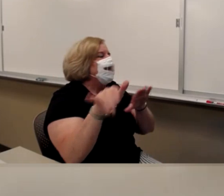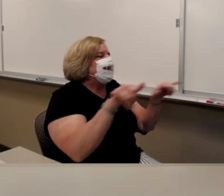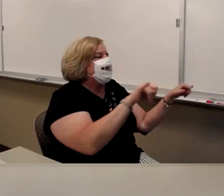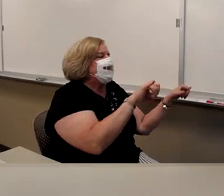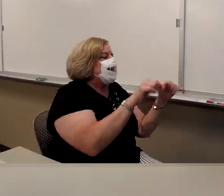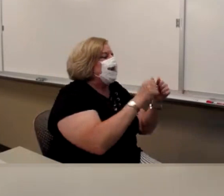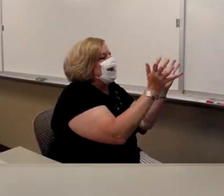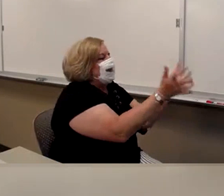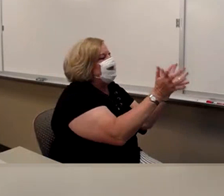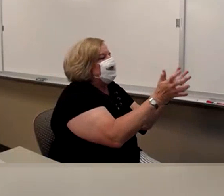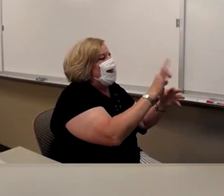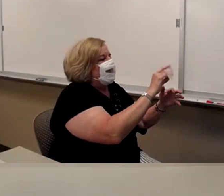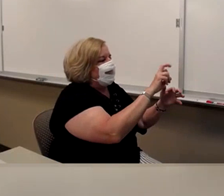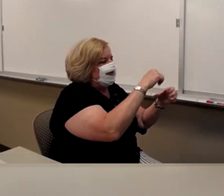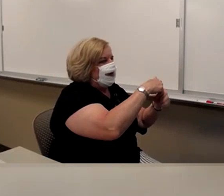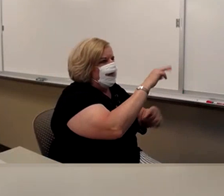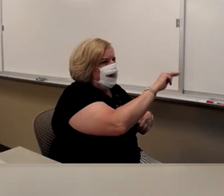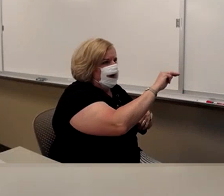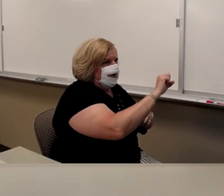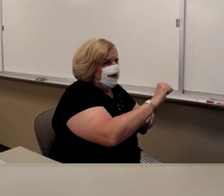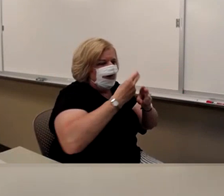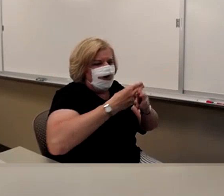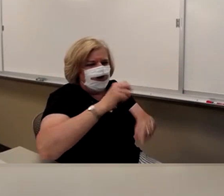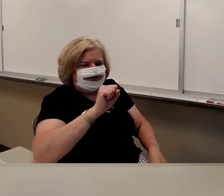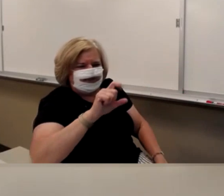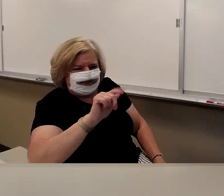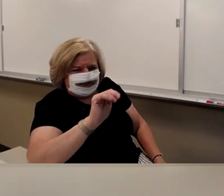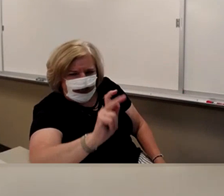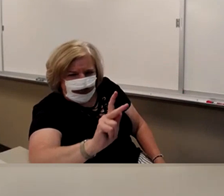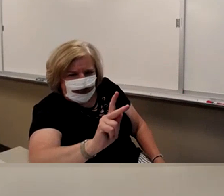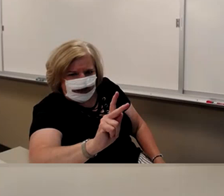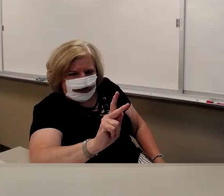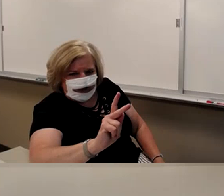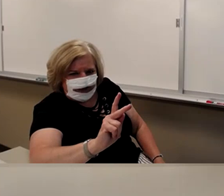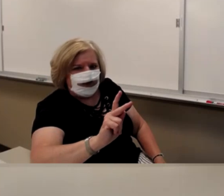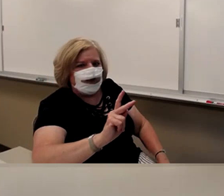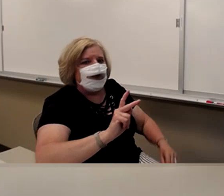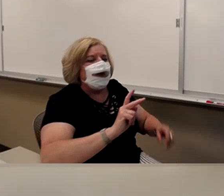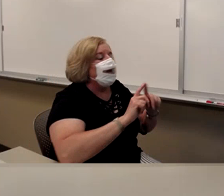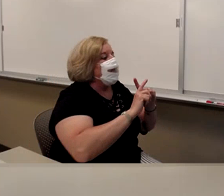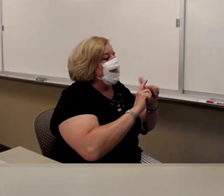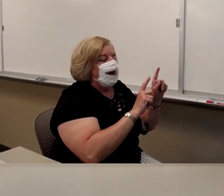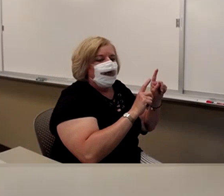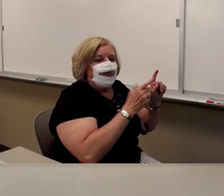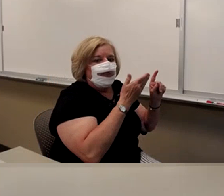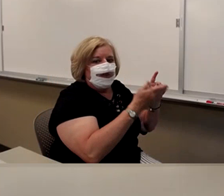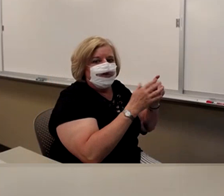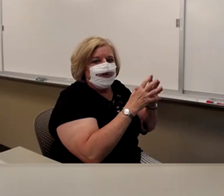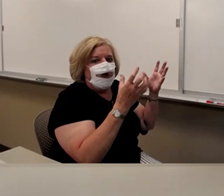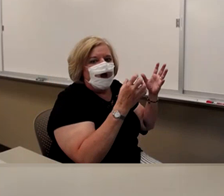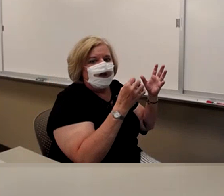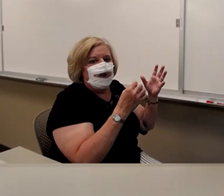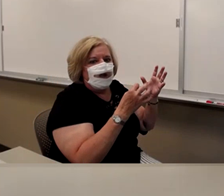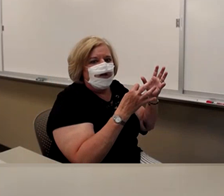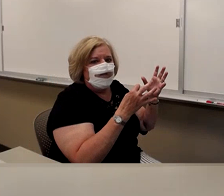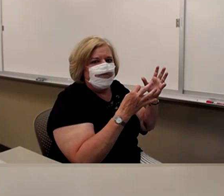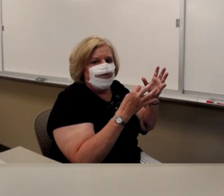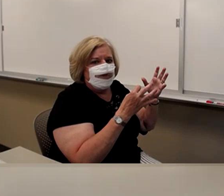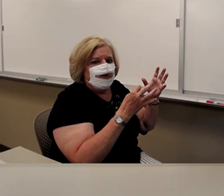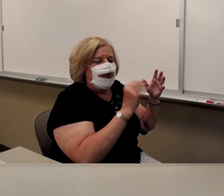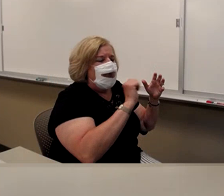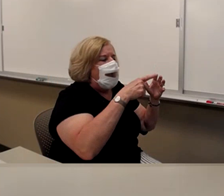in Microsoft, but there's not. But there's a lot of, they're a polling app. So Jennifer, you might find